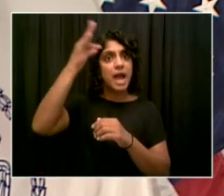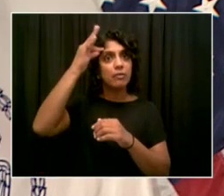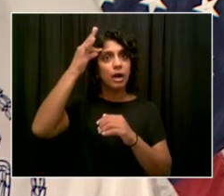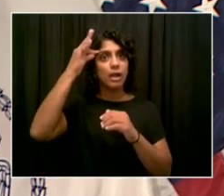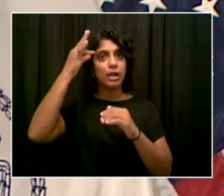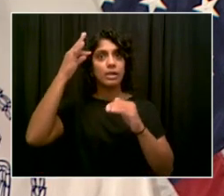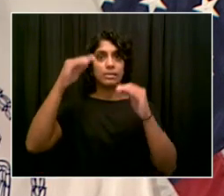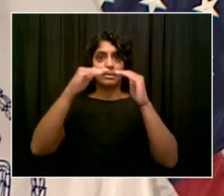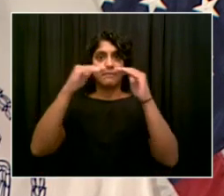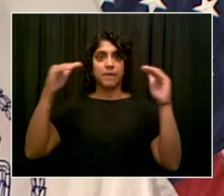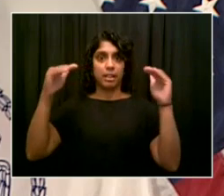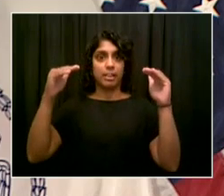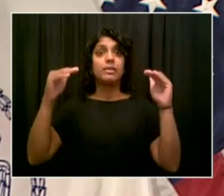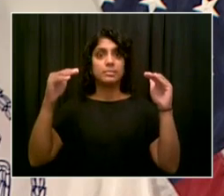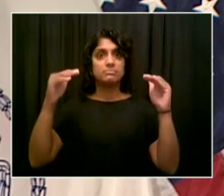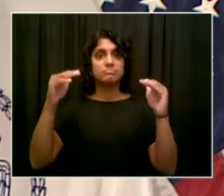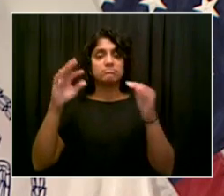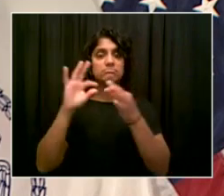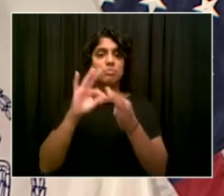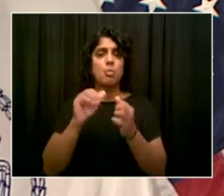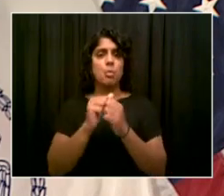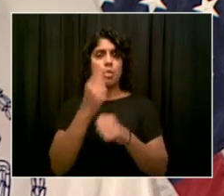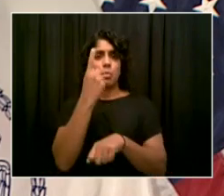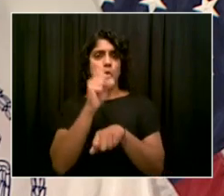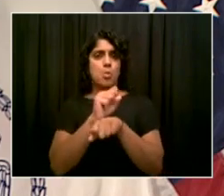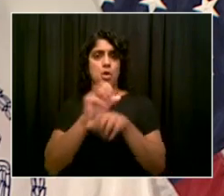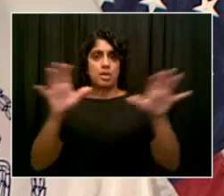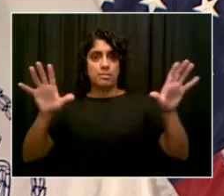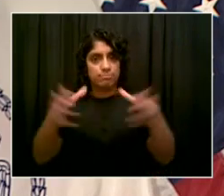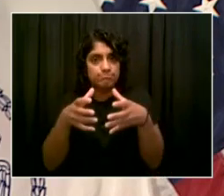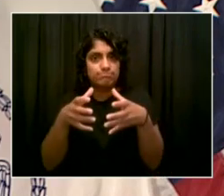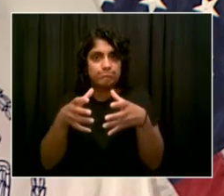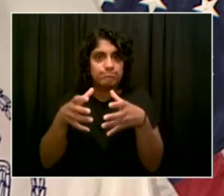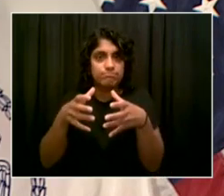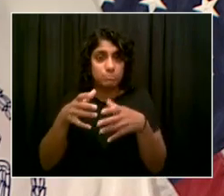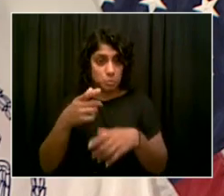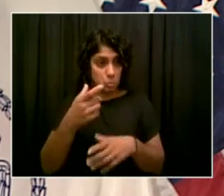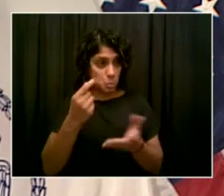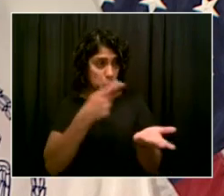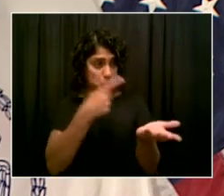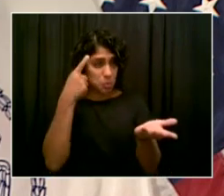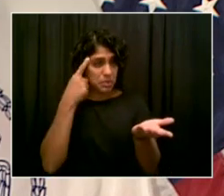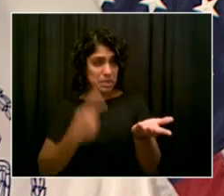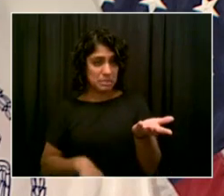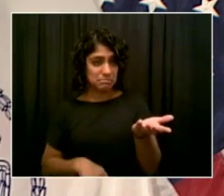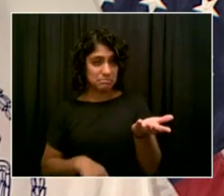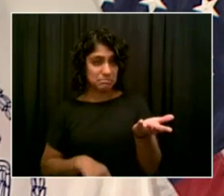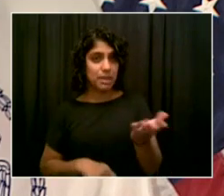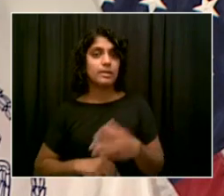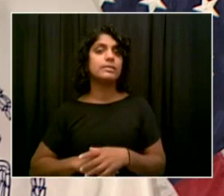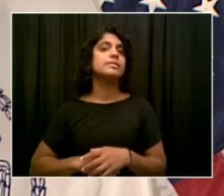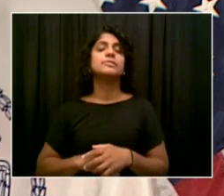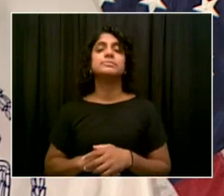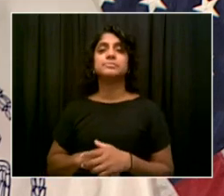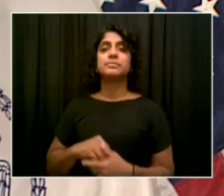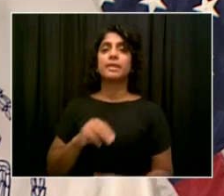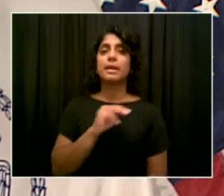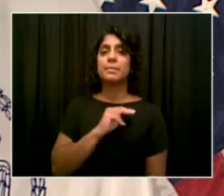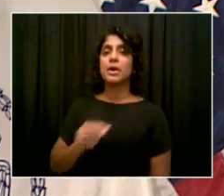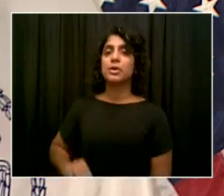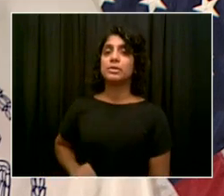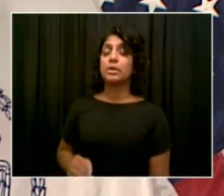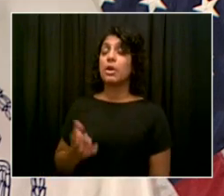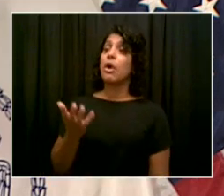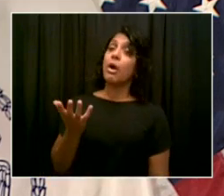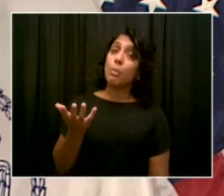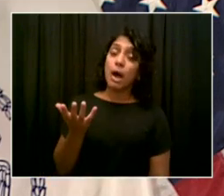like New York City. I think the notion of deepening the connection between federal anti-gun efforts and local